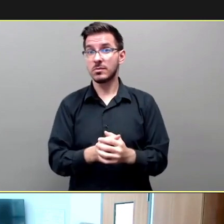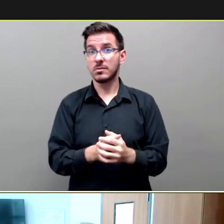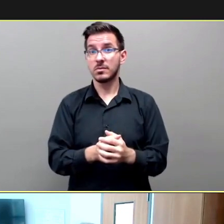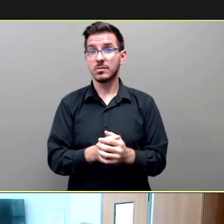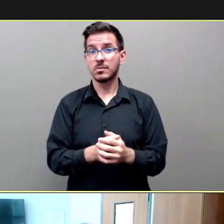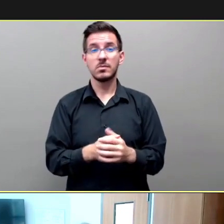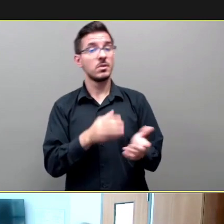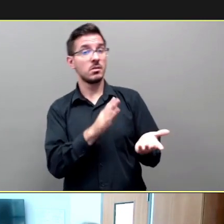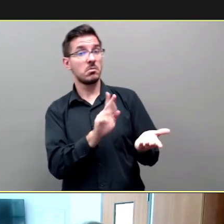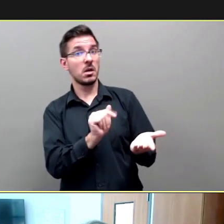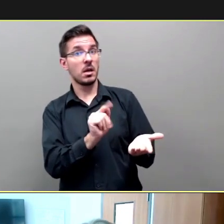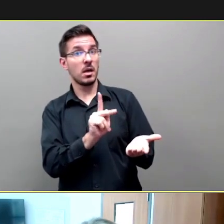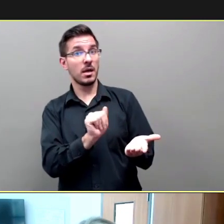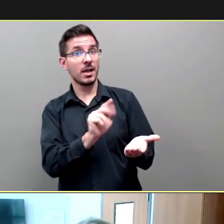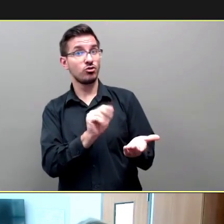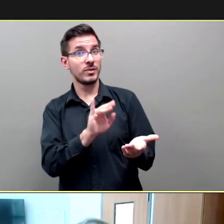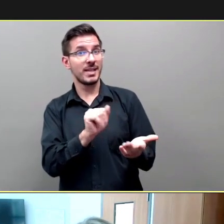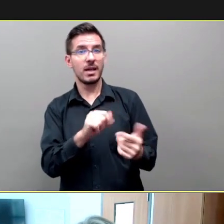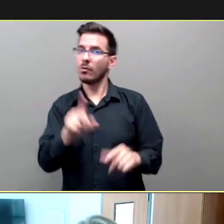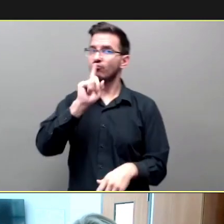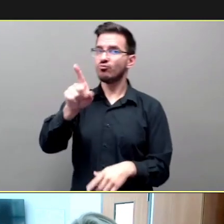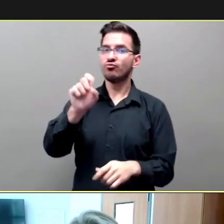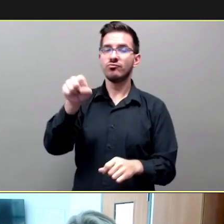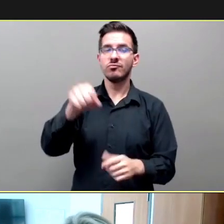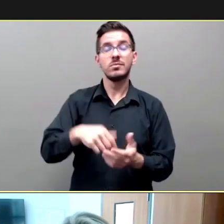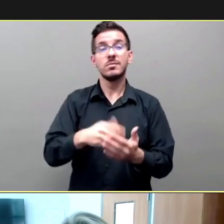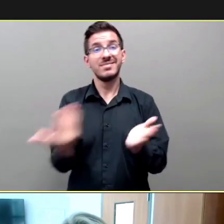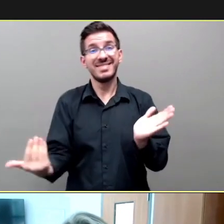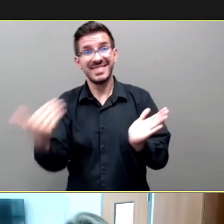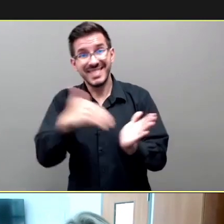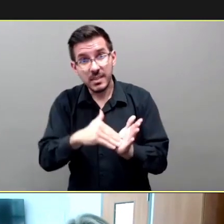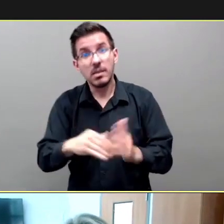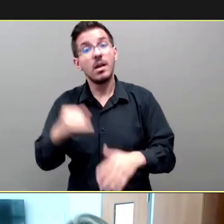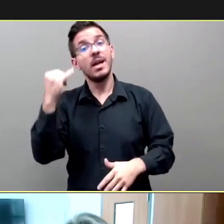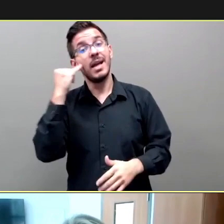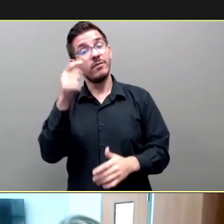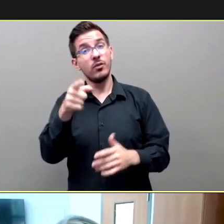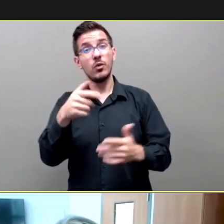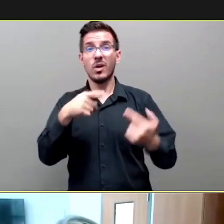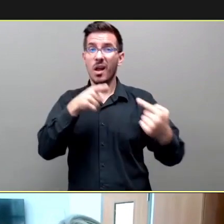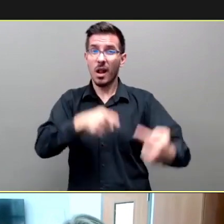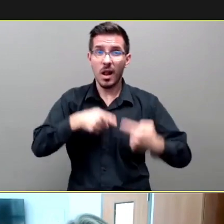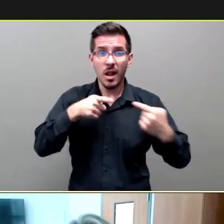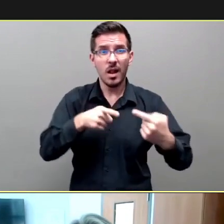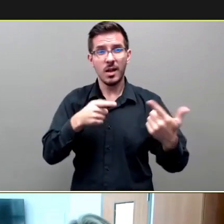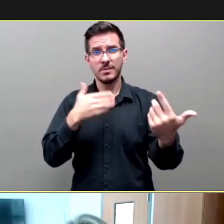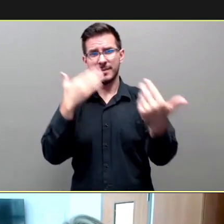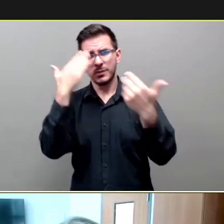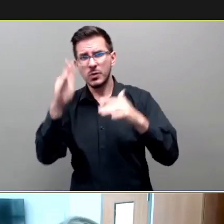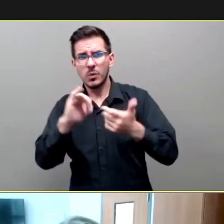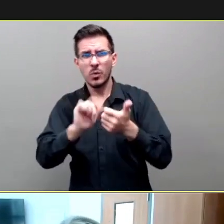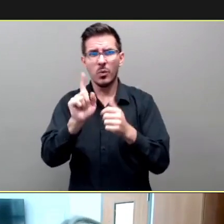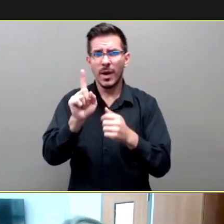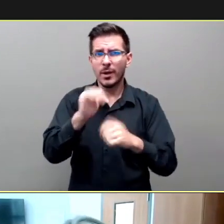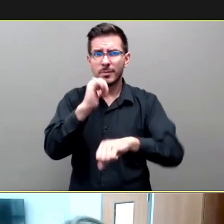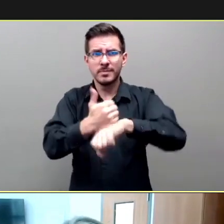Katrina? Certainly. So again, if you have trouble or you want to know where to schedule an appointment or